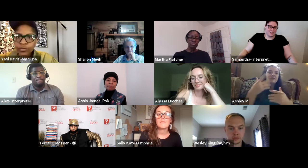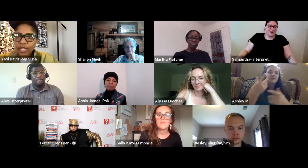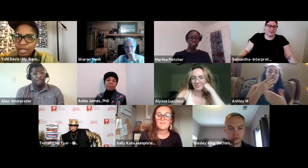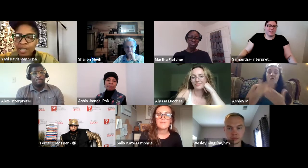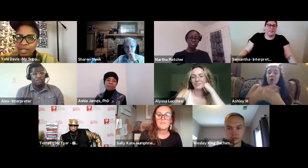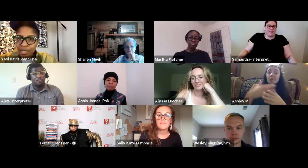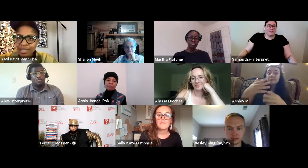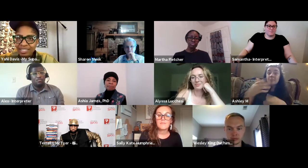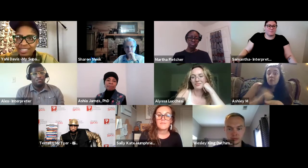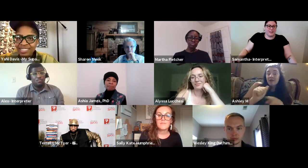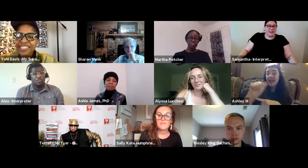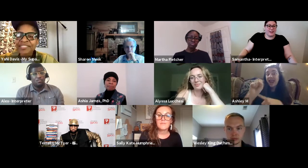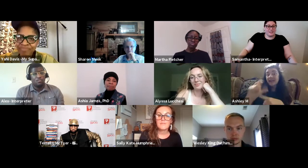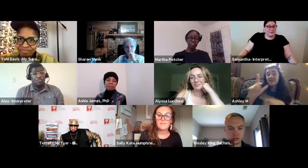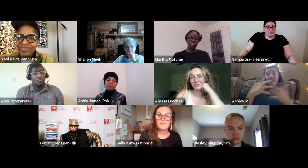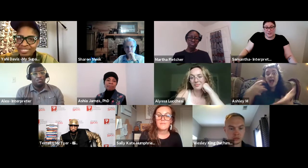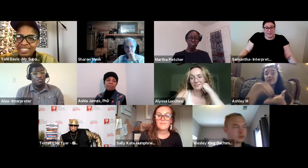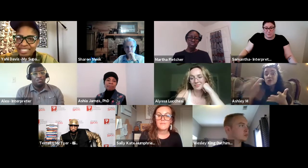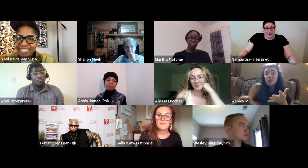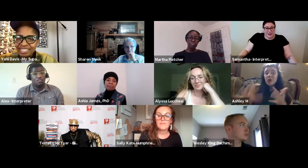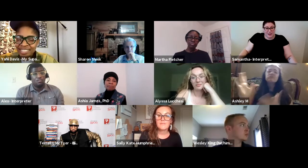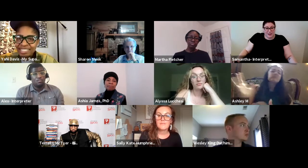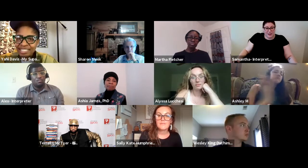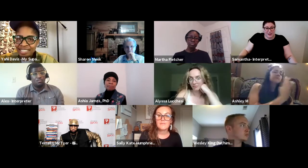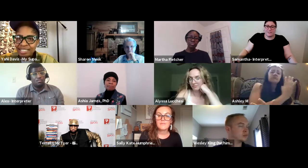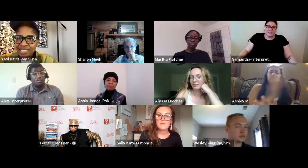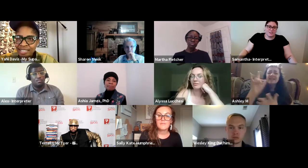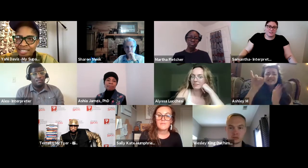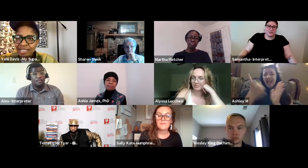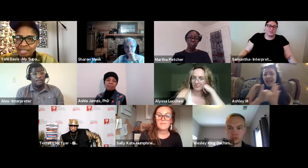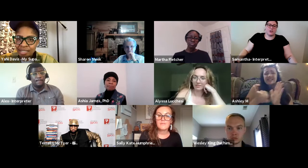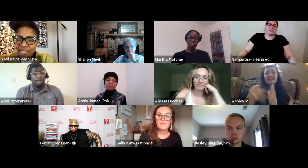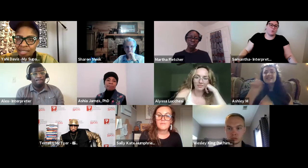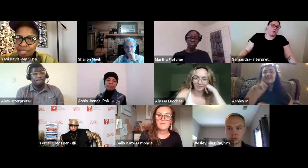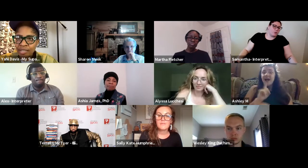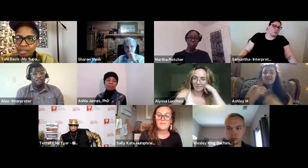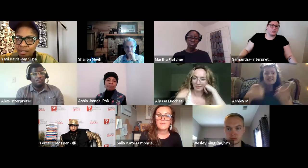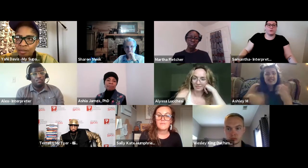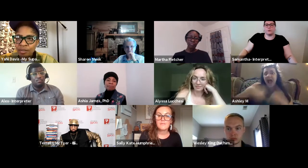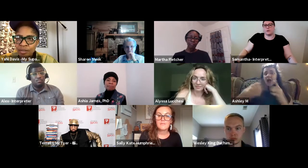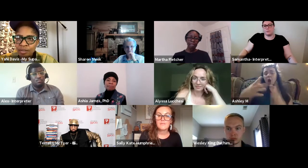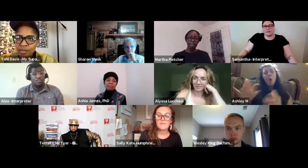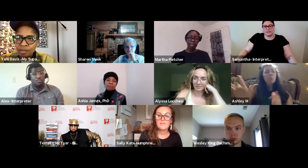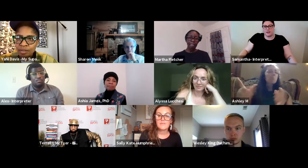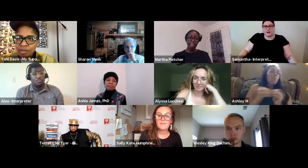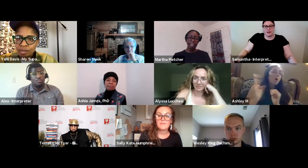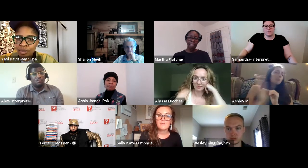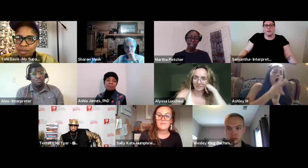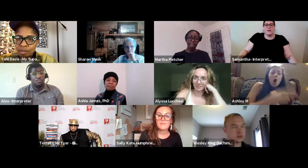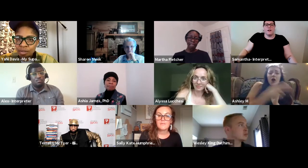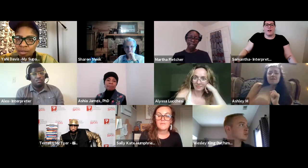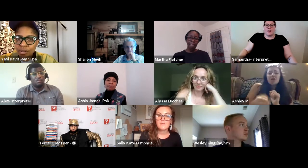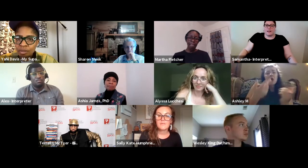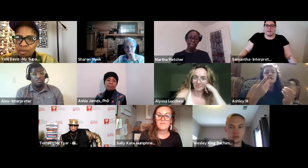Yes. Okay. And it was really good practice for ASL. A lot of ASL students, from oral to completely